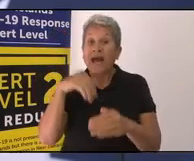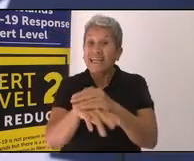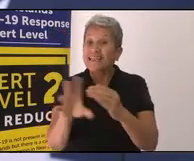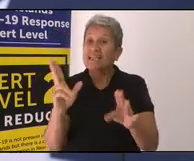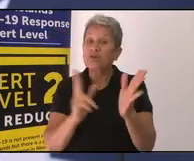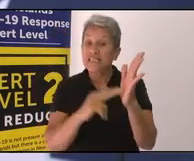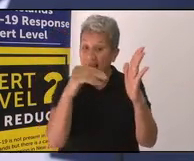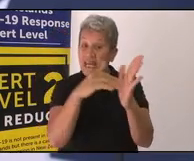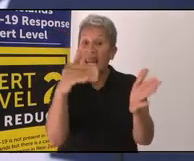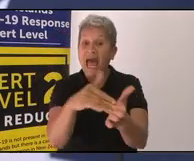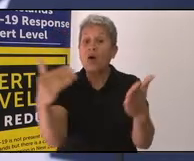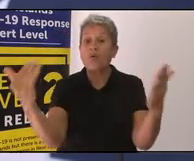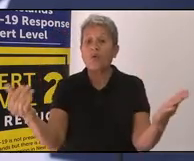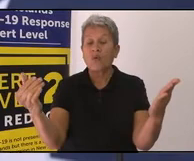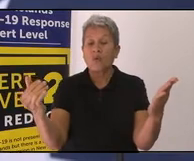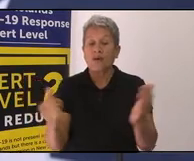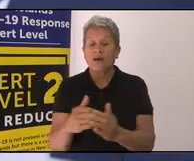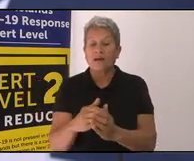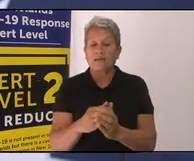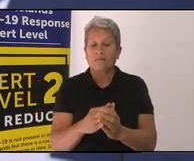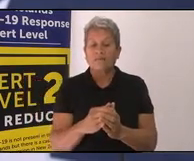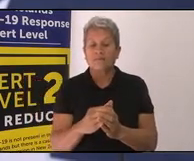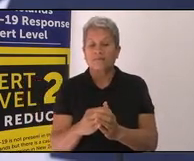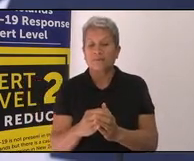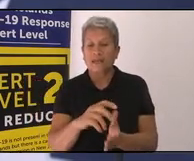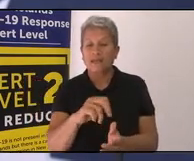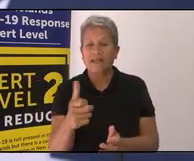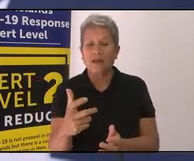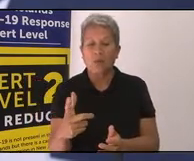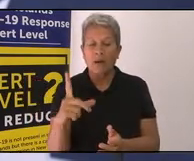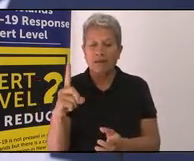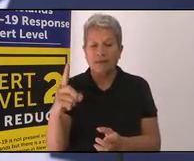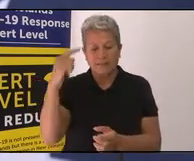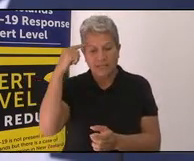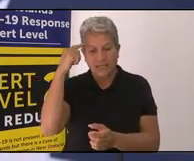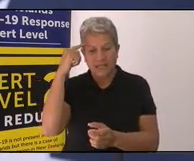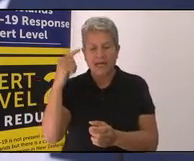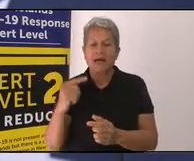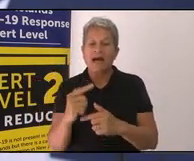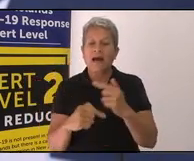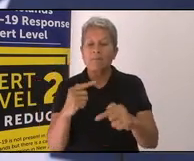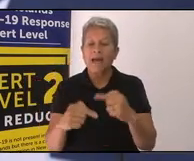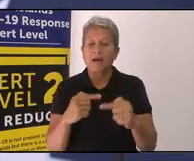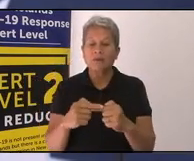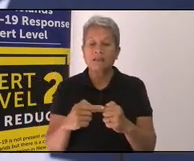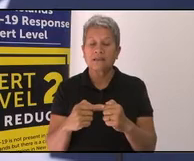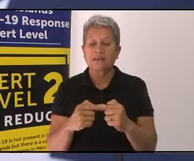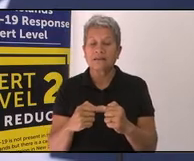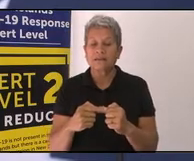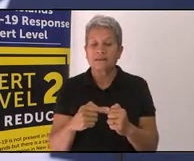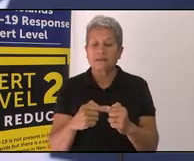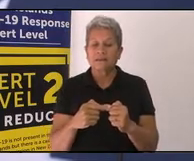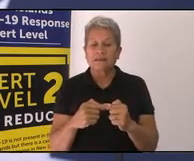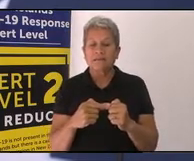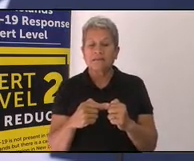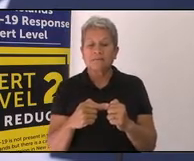time, this is not recommended. Anyone thinking about this should be aware that they will not be eligible for